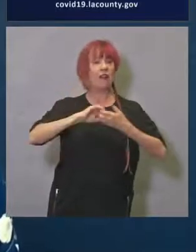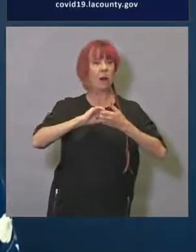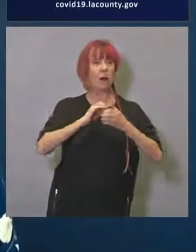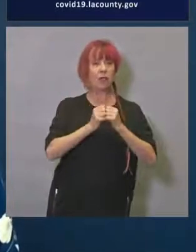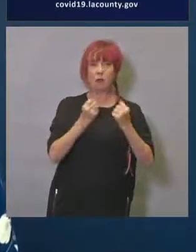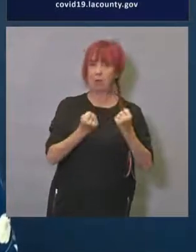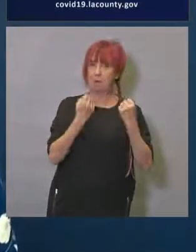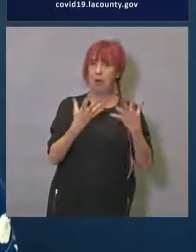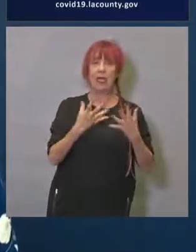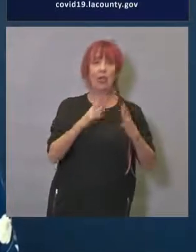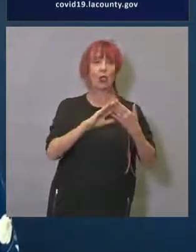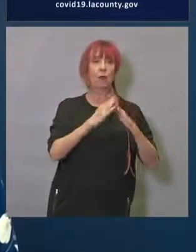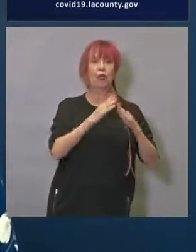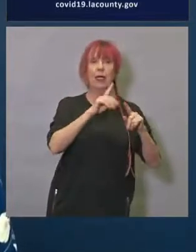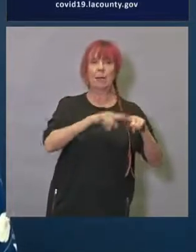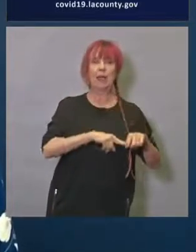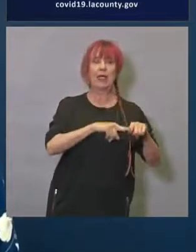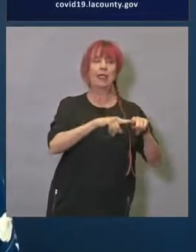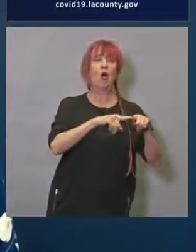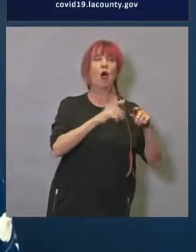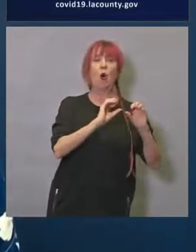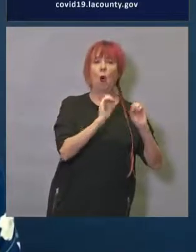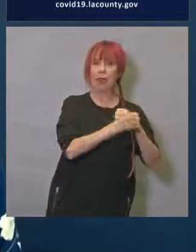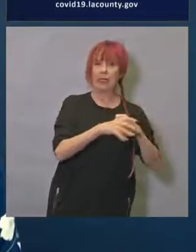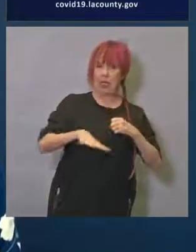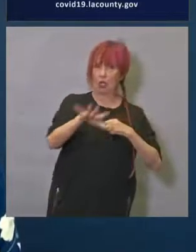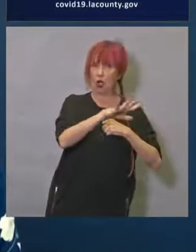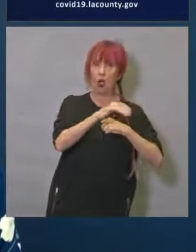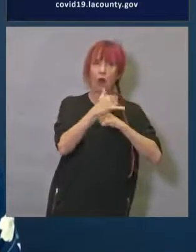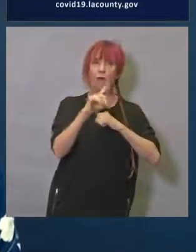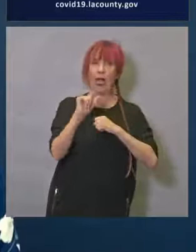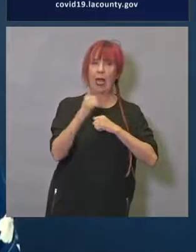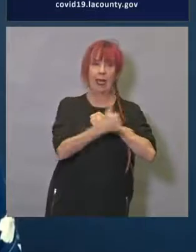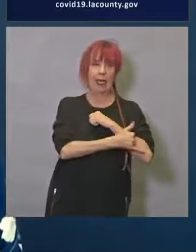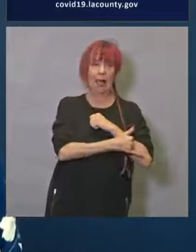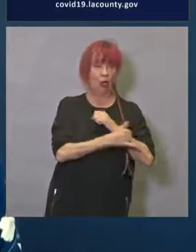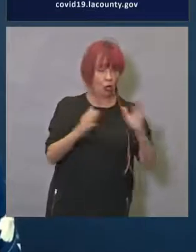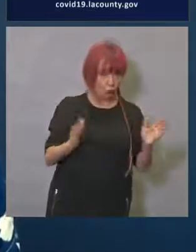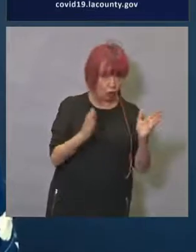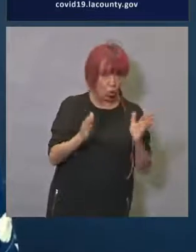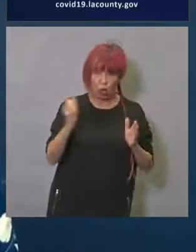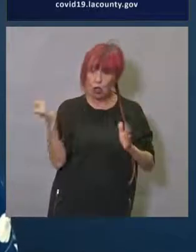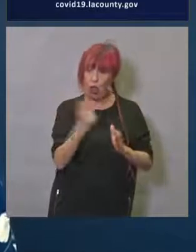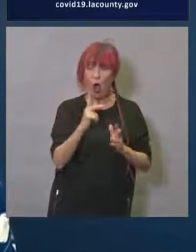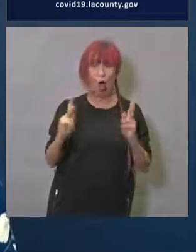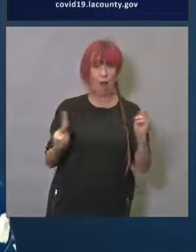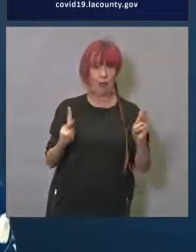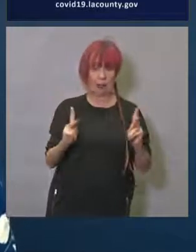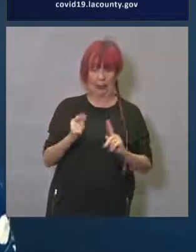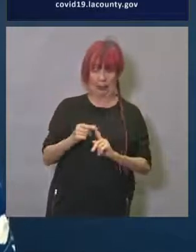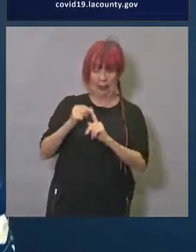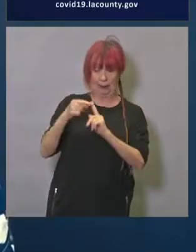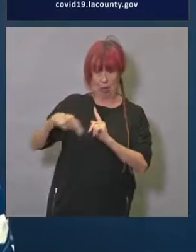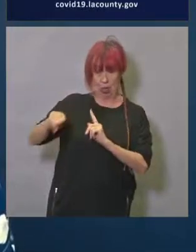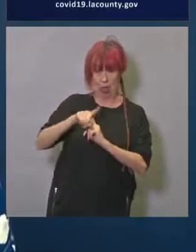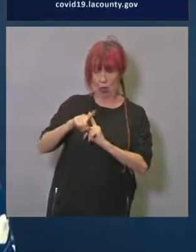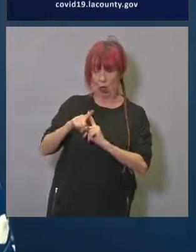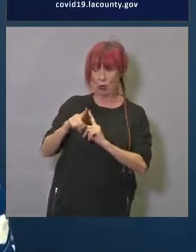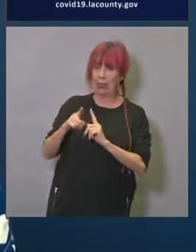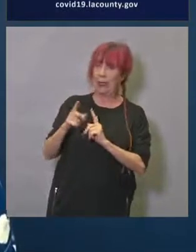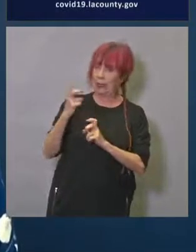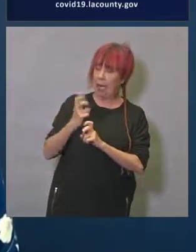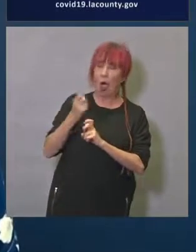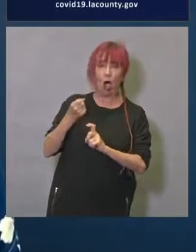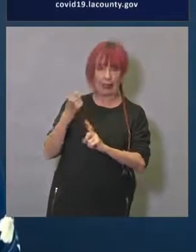community-based organizations throughout Los Angeles County to urge all residents, particularly among the hardest hit communities